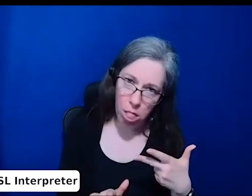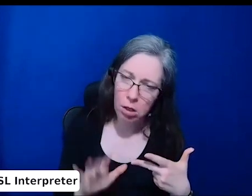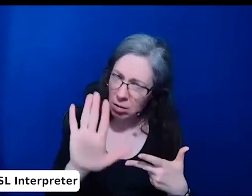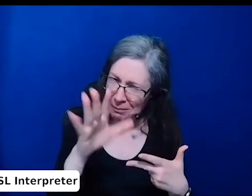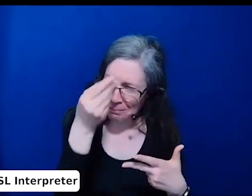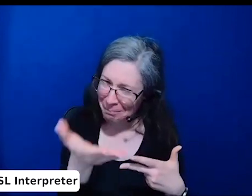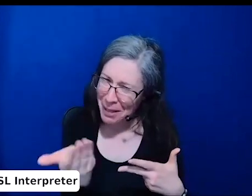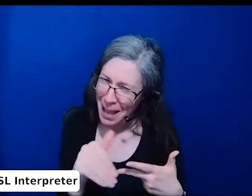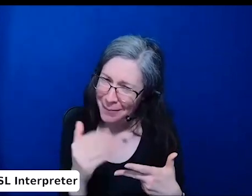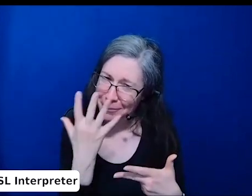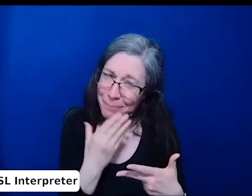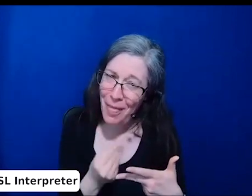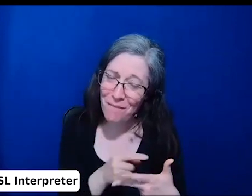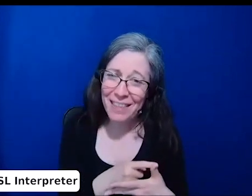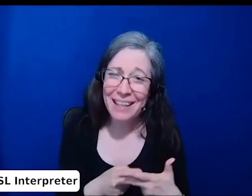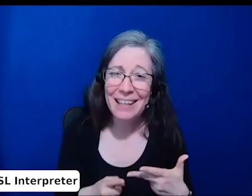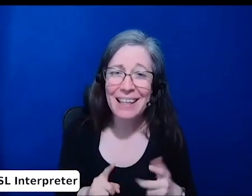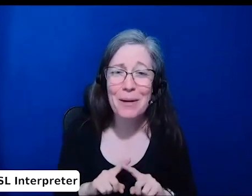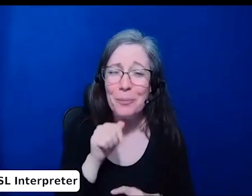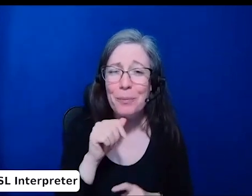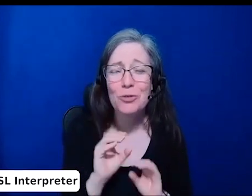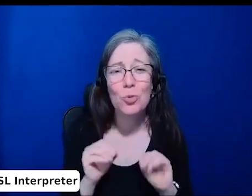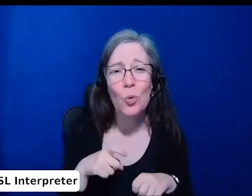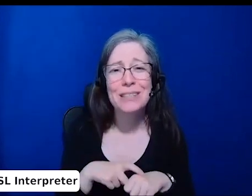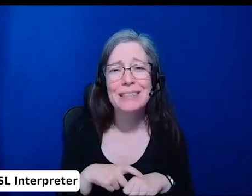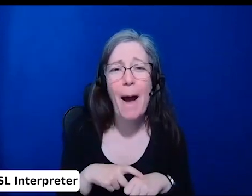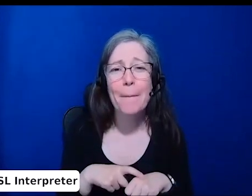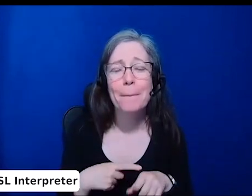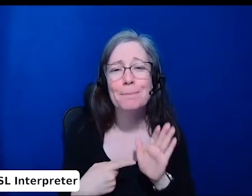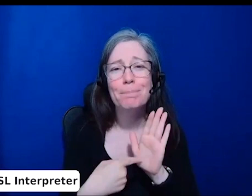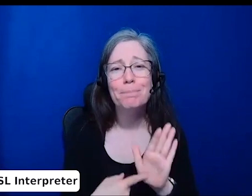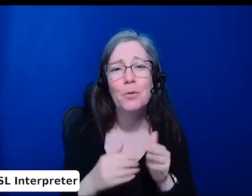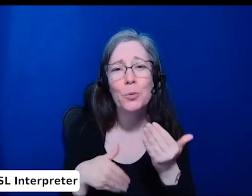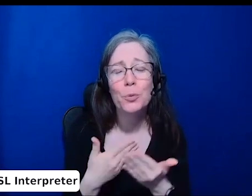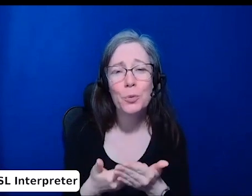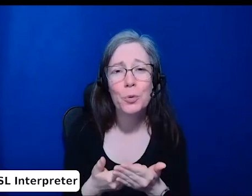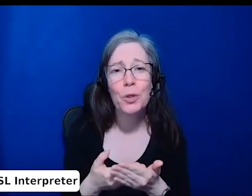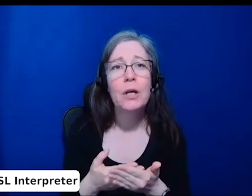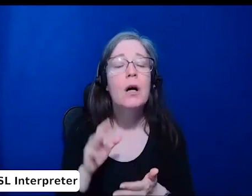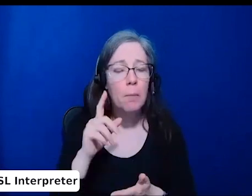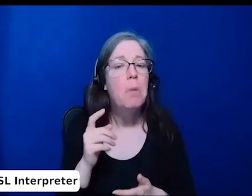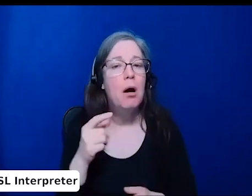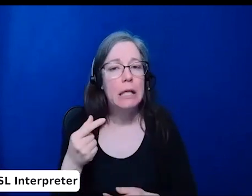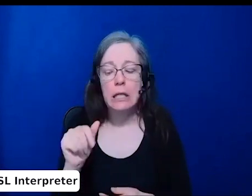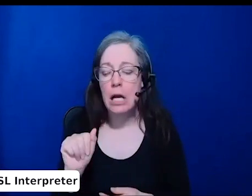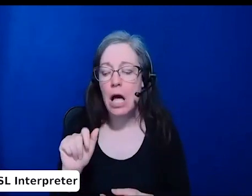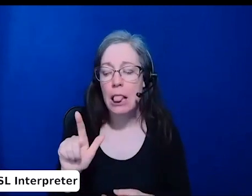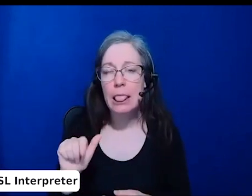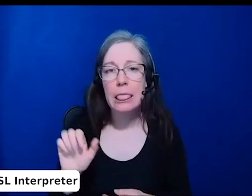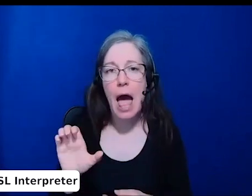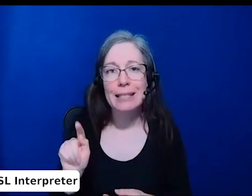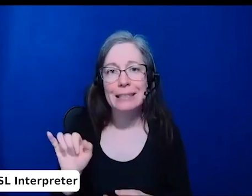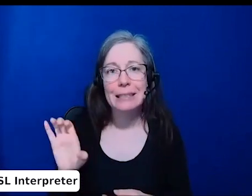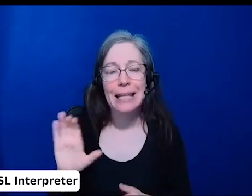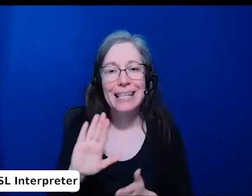lovely. So I'm sorry that I don't have time to play all 3, but I'll play the one of the galactic center. And